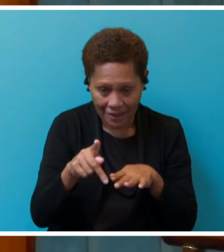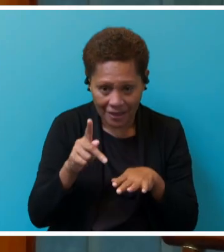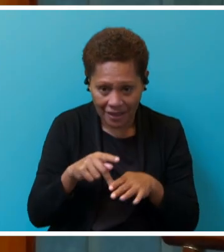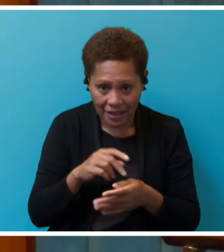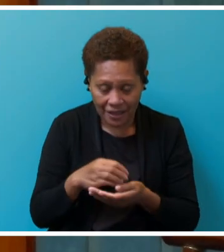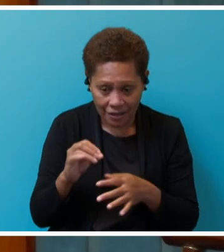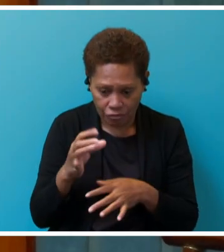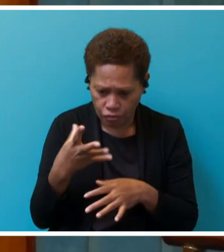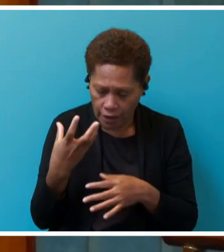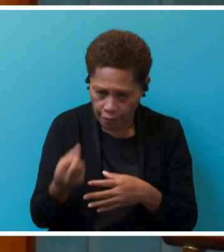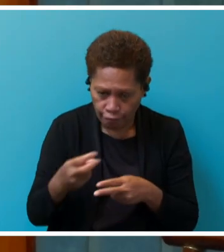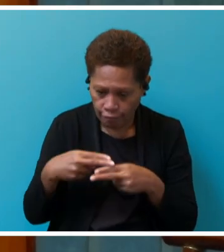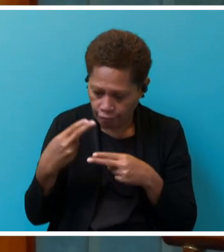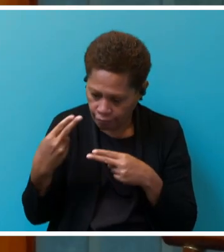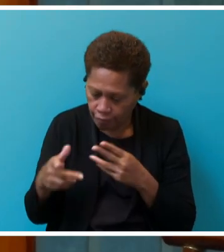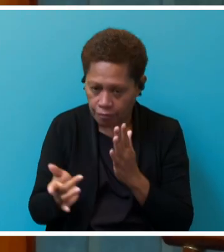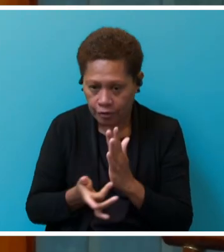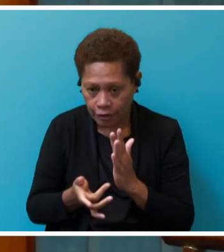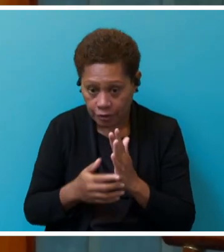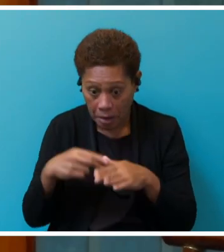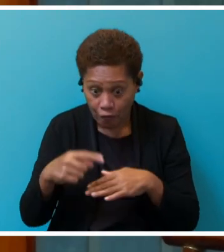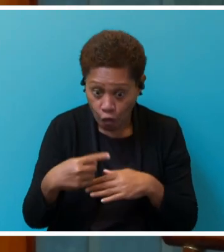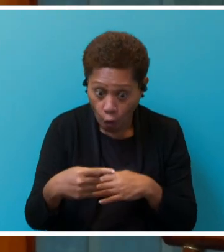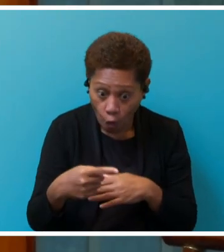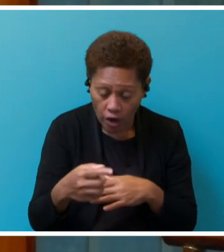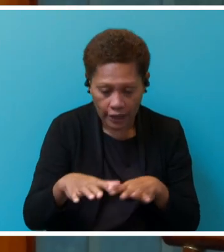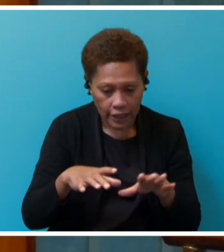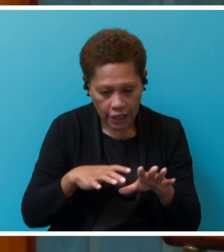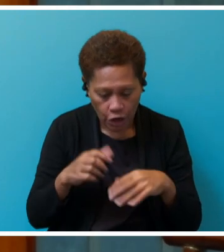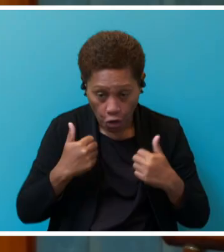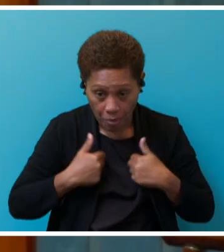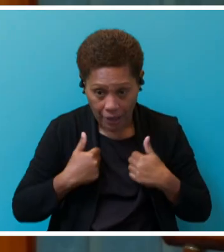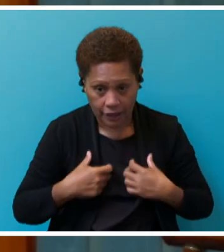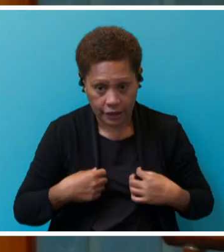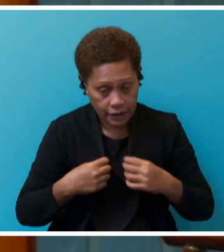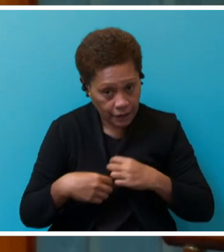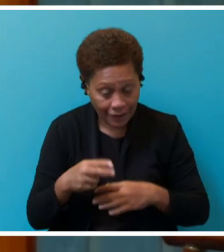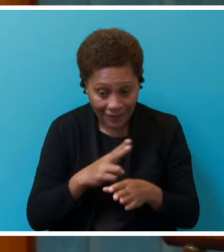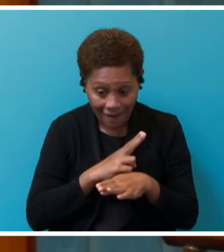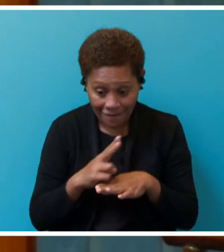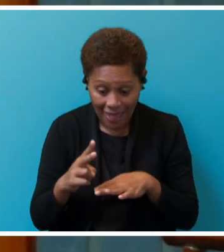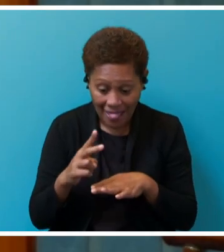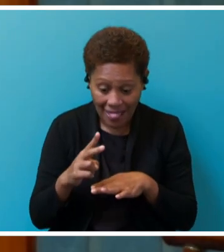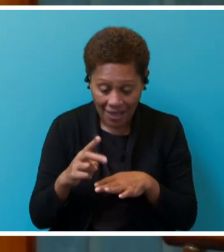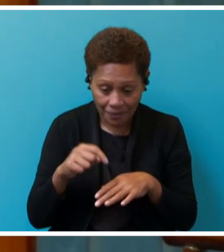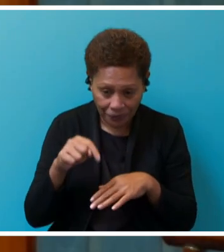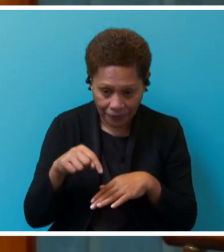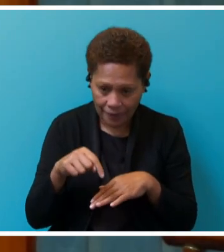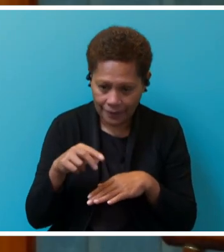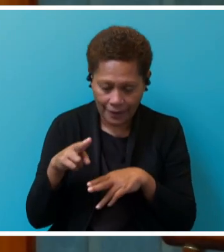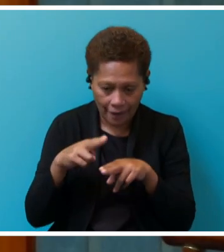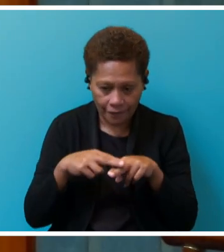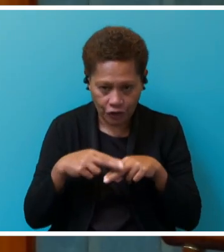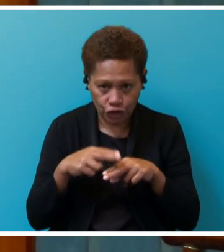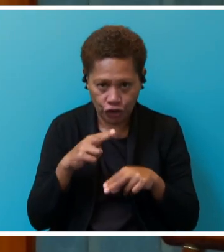by modern farming technology, sustainable practices, and value-added processing right here in our shores.